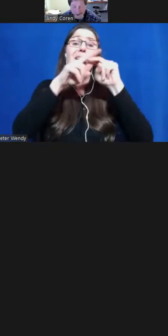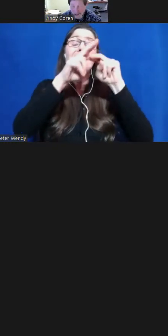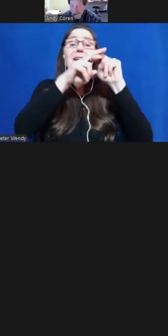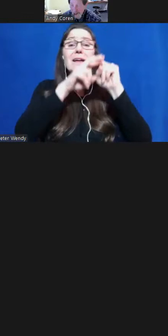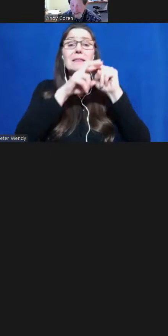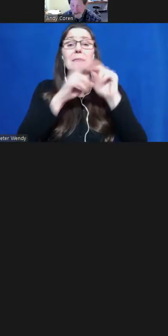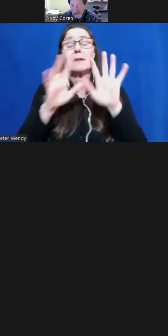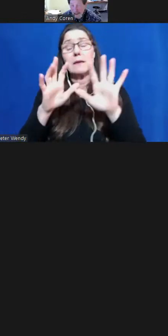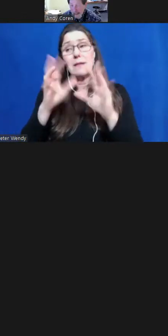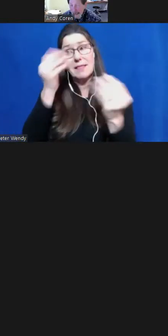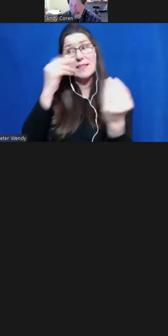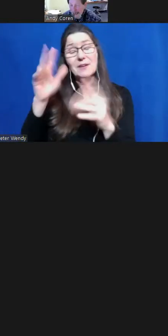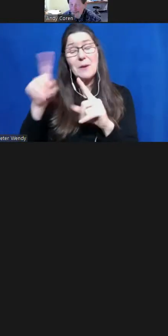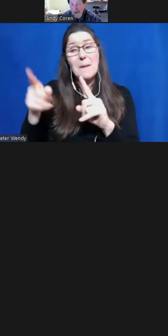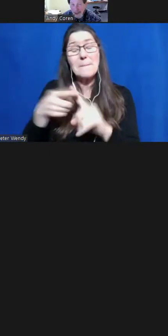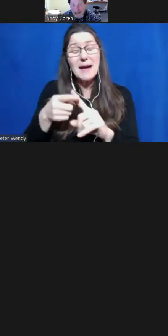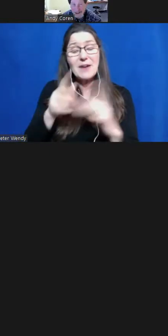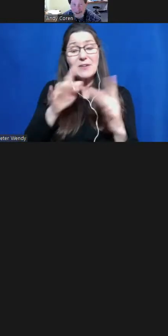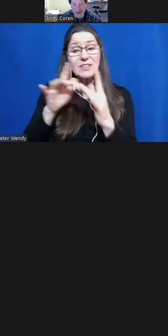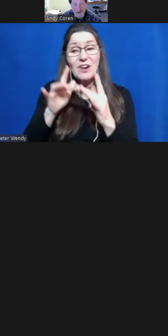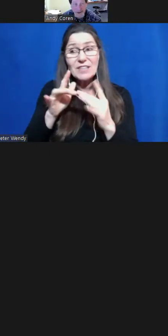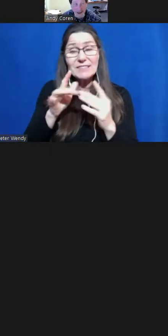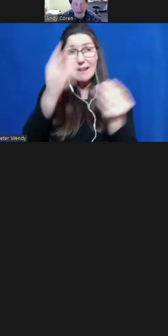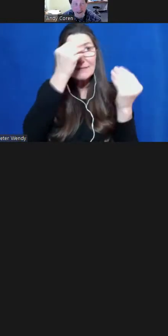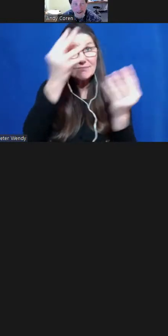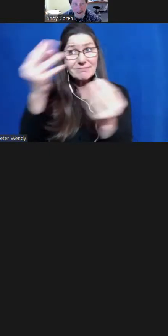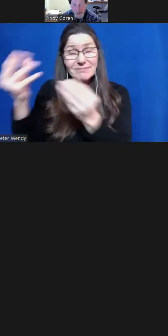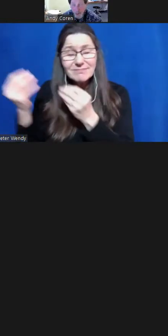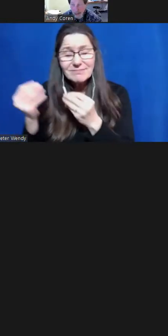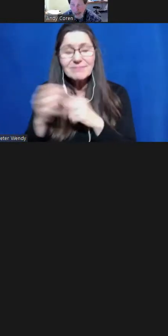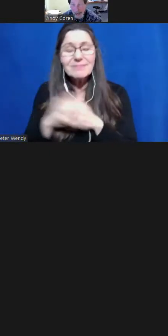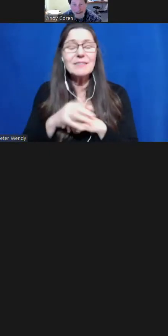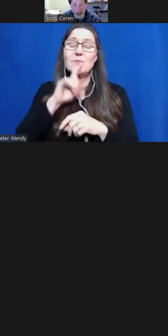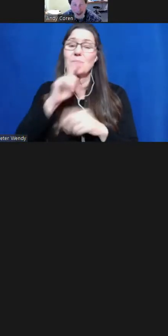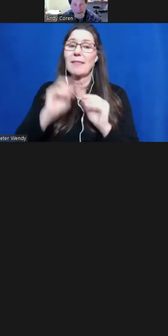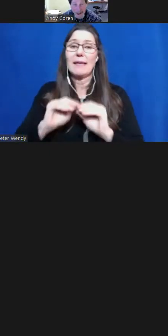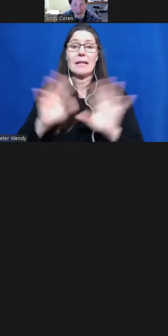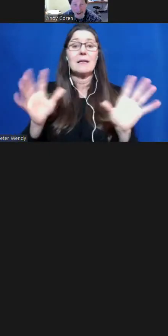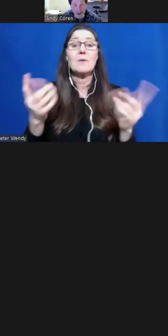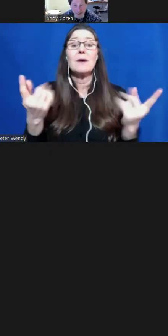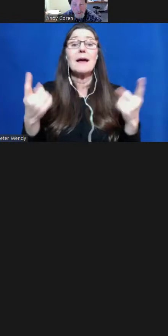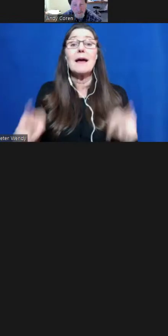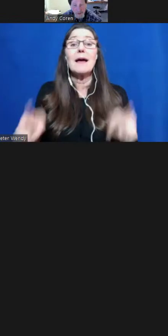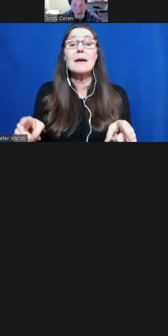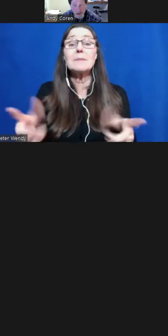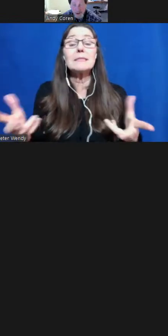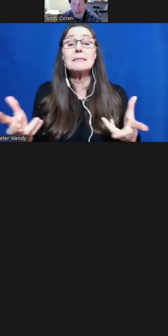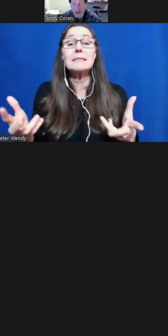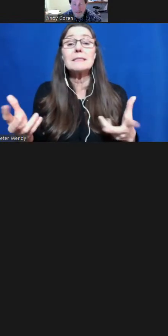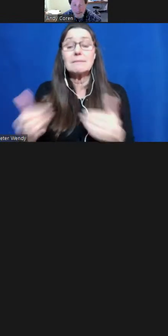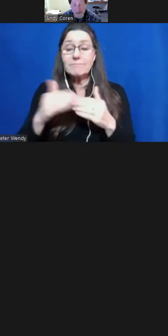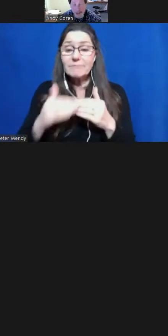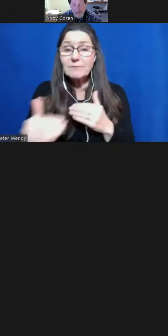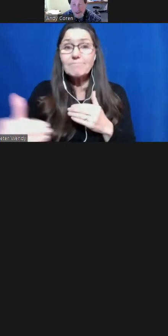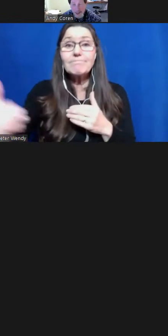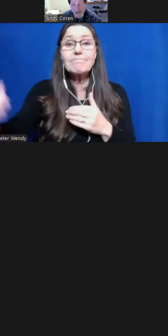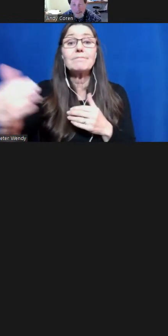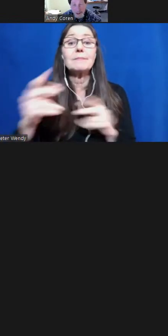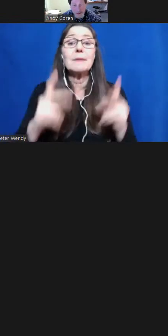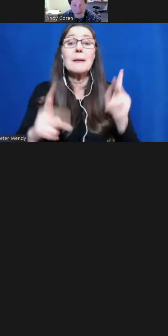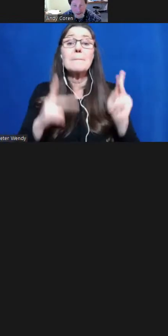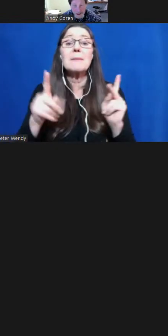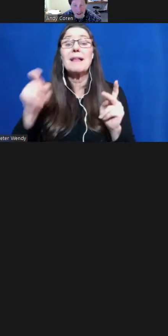contact investigation, contact tracing. It's very clear that what has to happen as we move forward, people have to